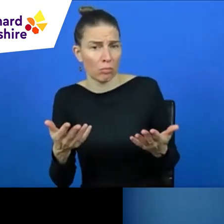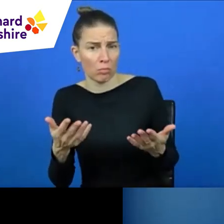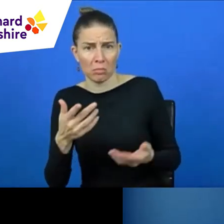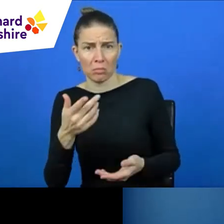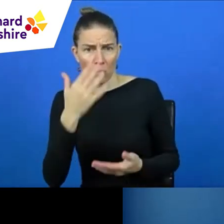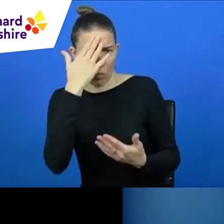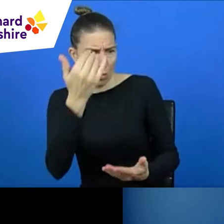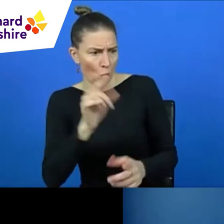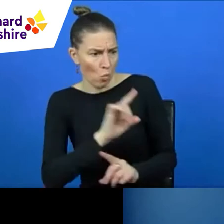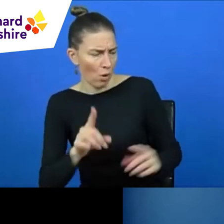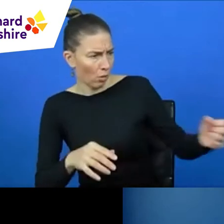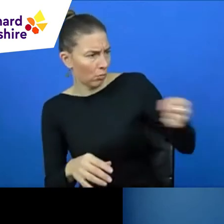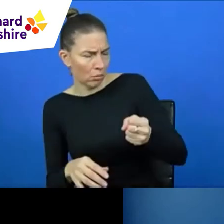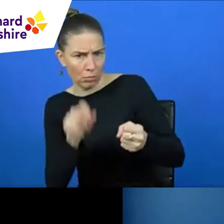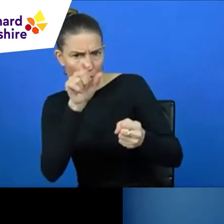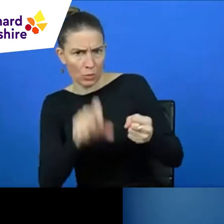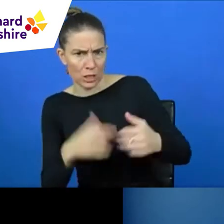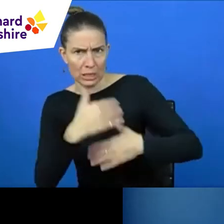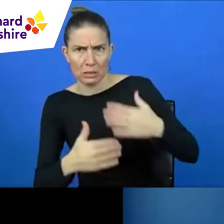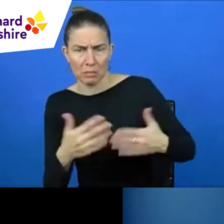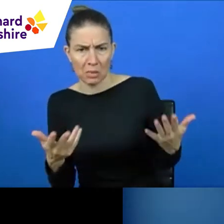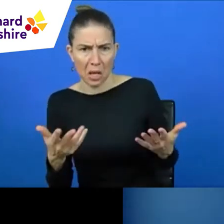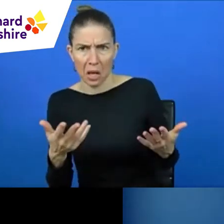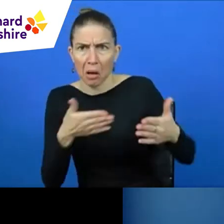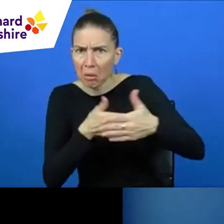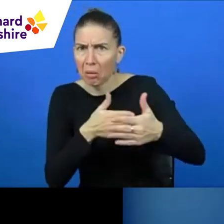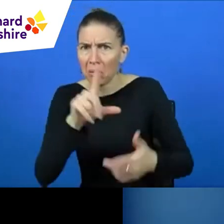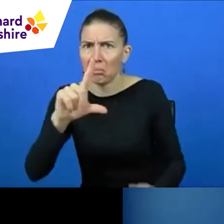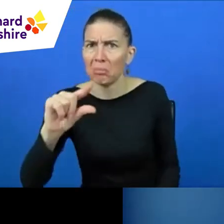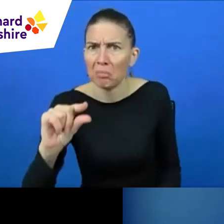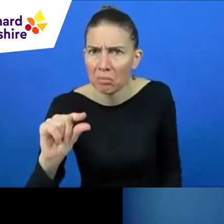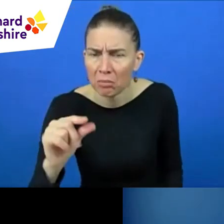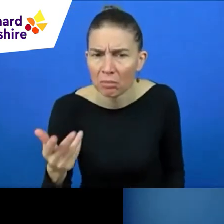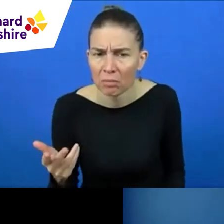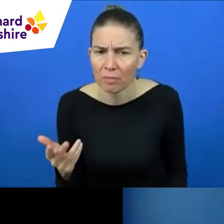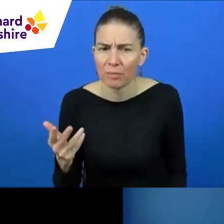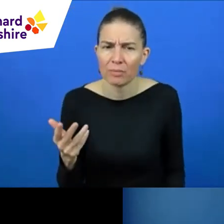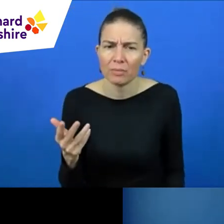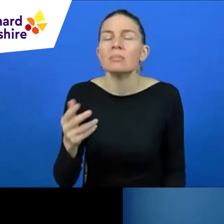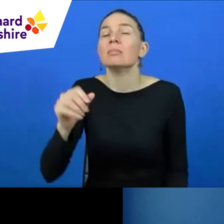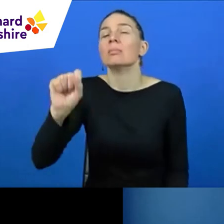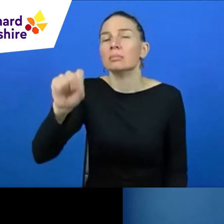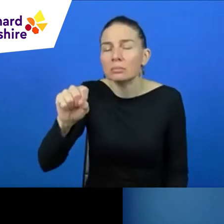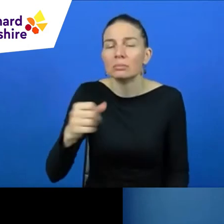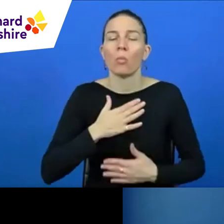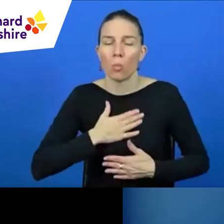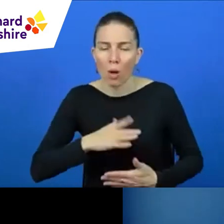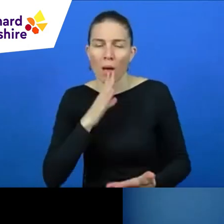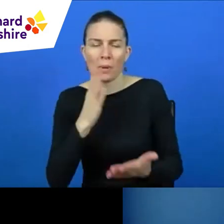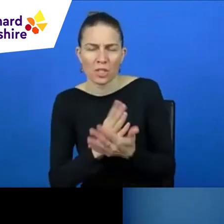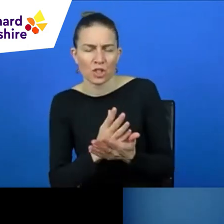from a technical point of view. The challenge is always, you know, how do you make sure that they've got the right kit, the right support around them,